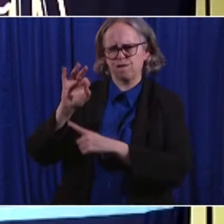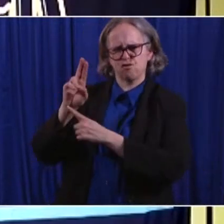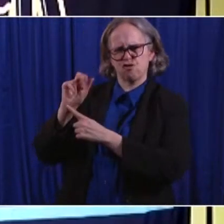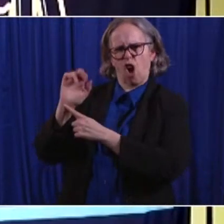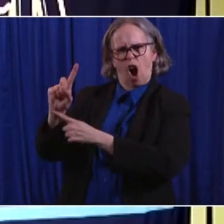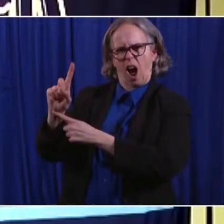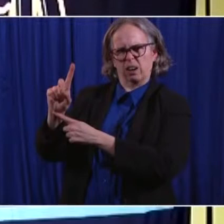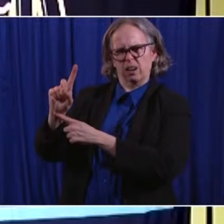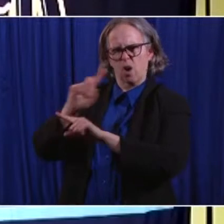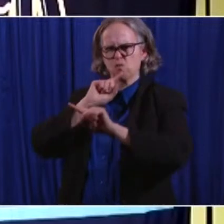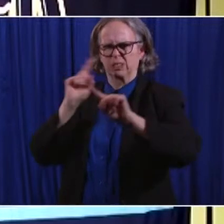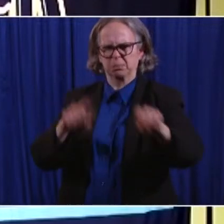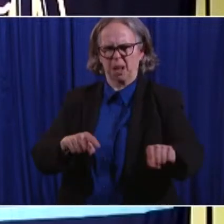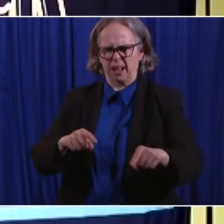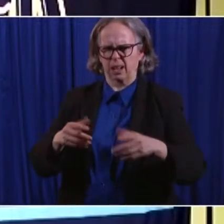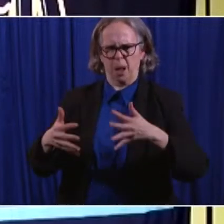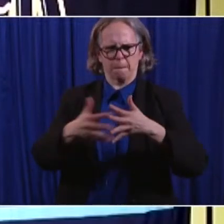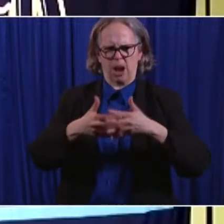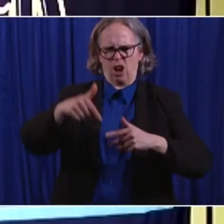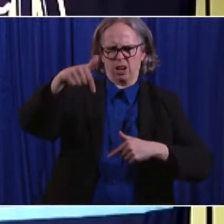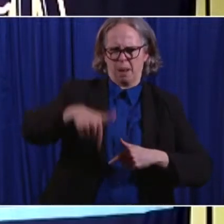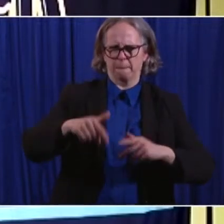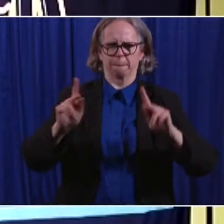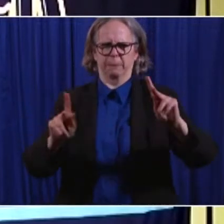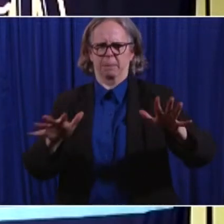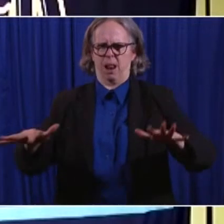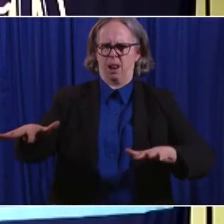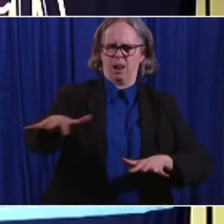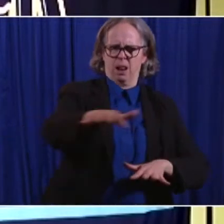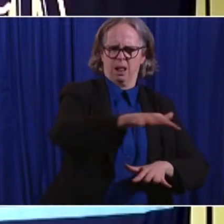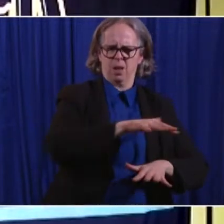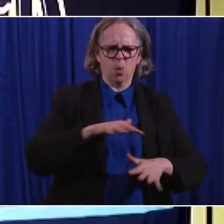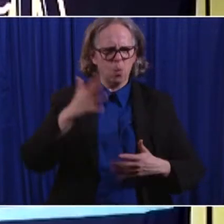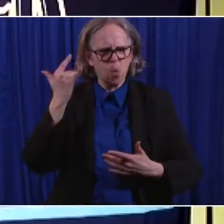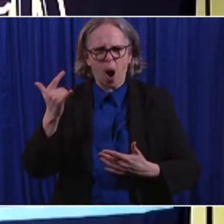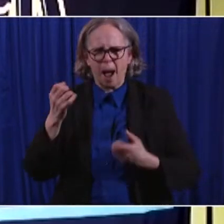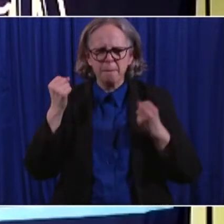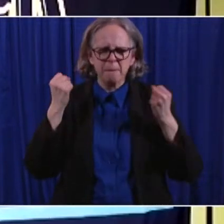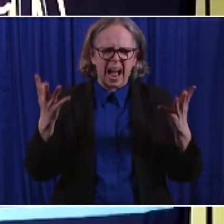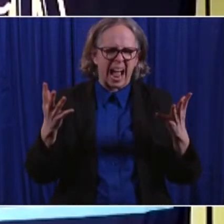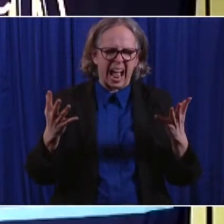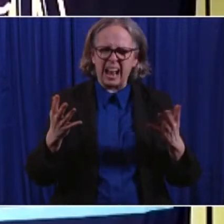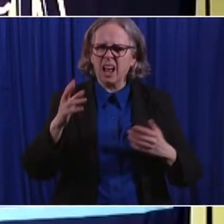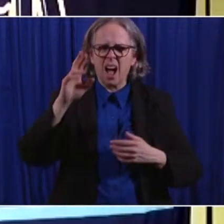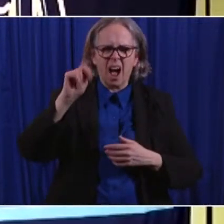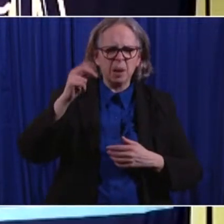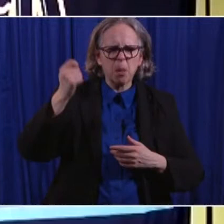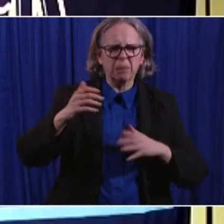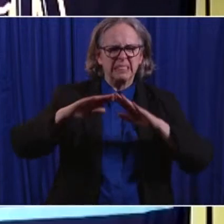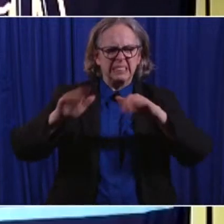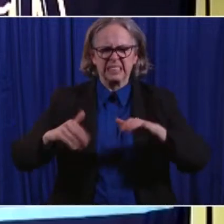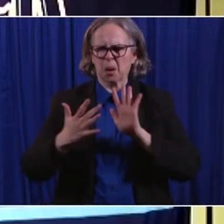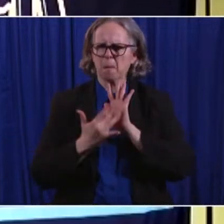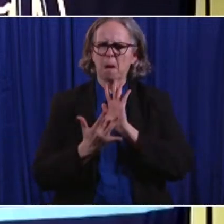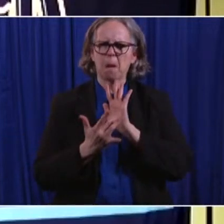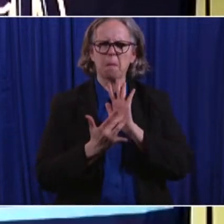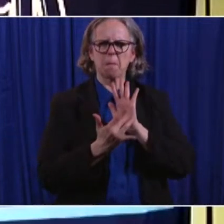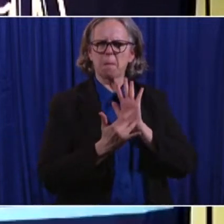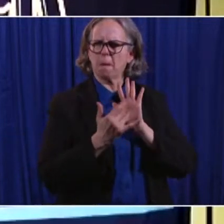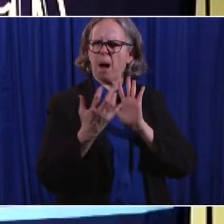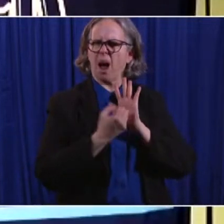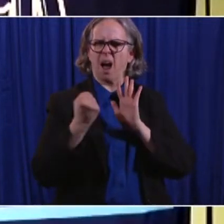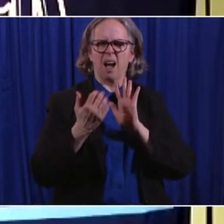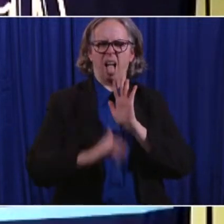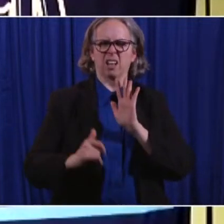people, through this pandemic unemployment assistance program. We recognize that the system was created pre-President